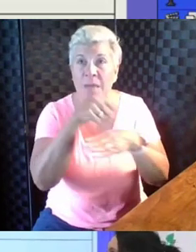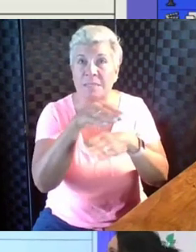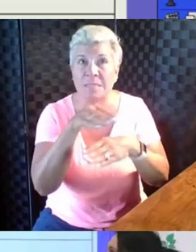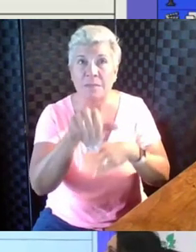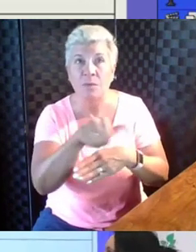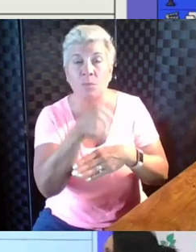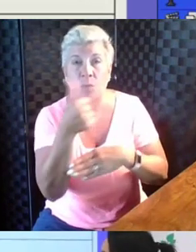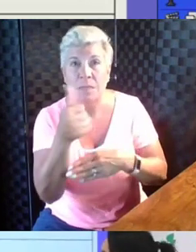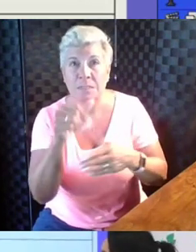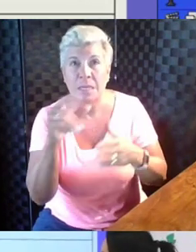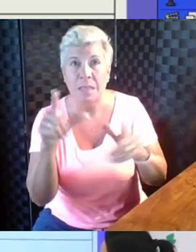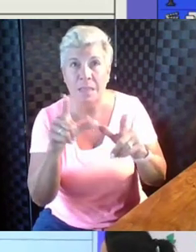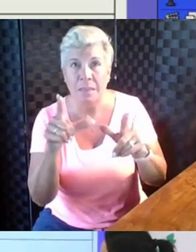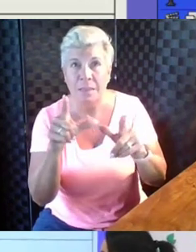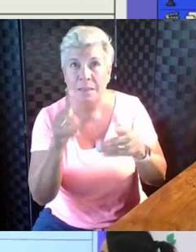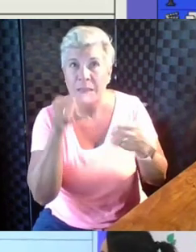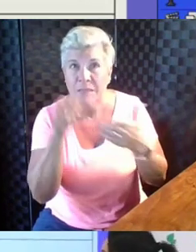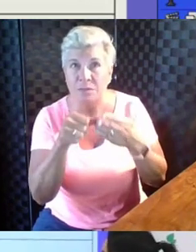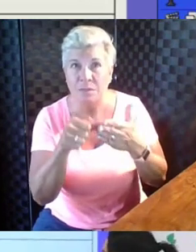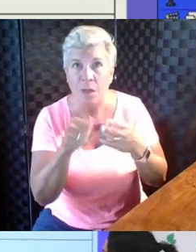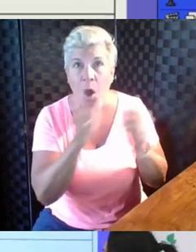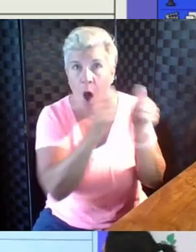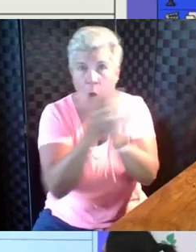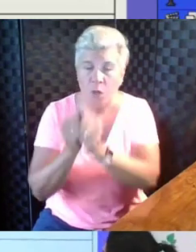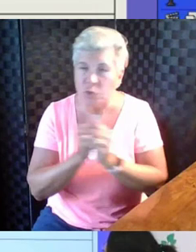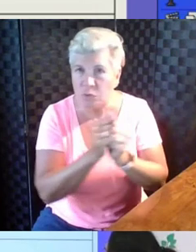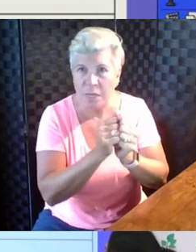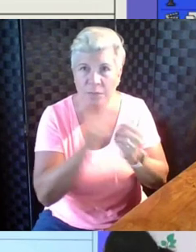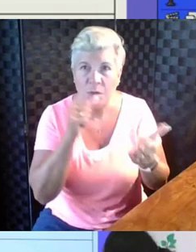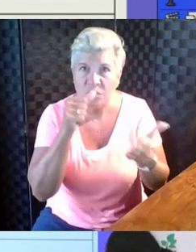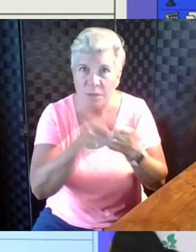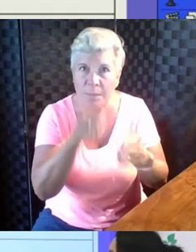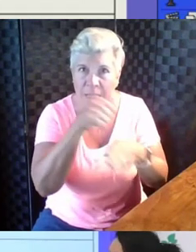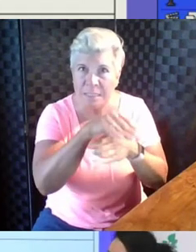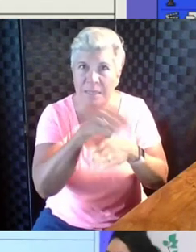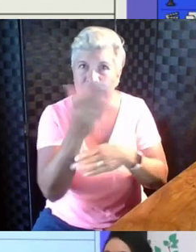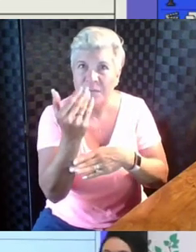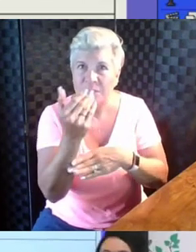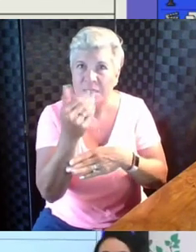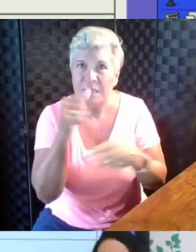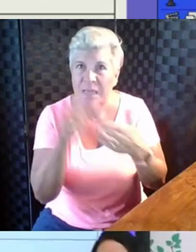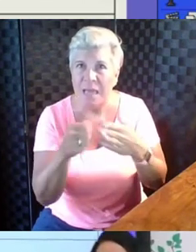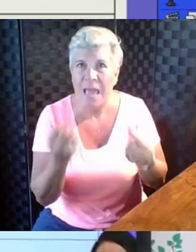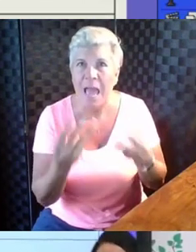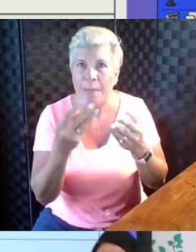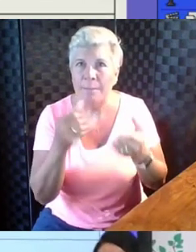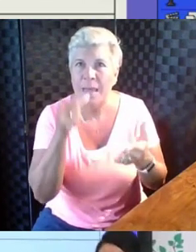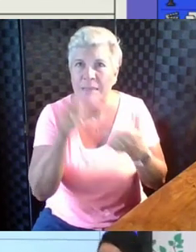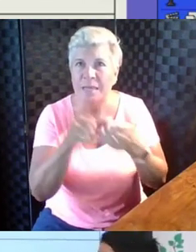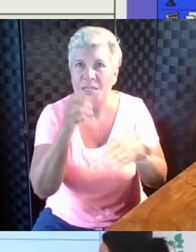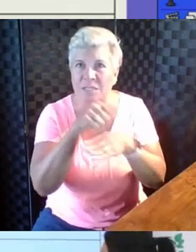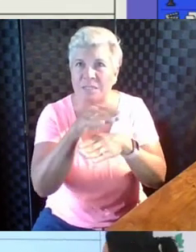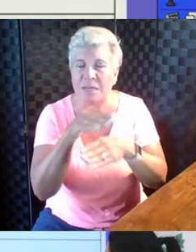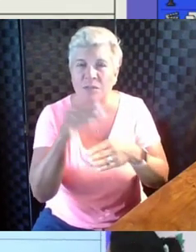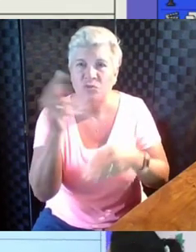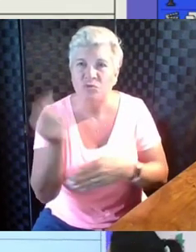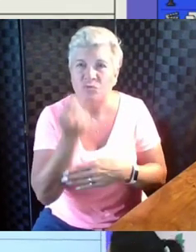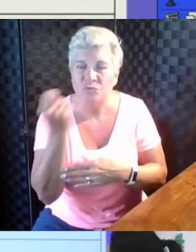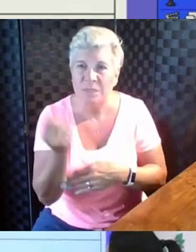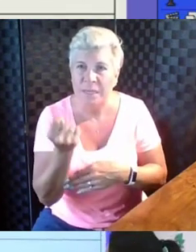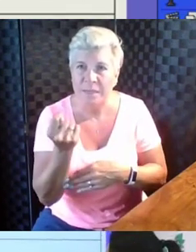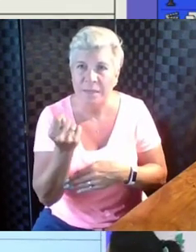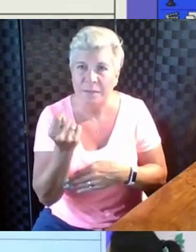letters. If altogether she mailed 15 letters, how many letters did she mail on Tuesday?